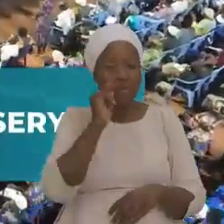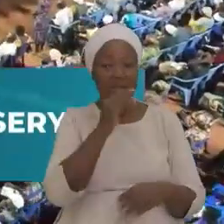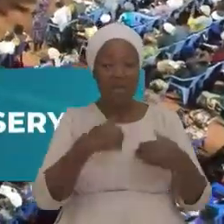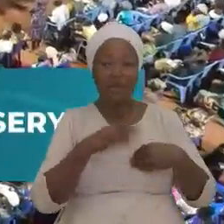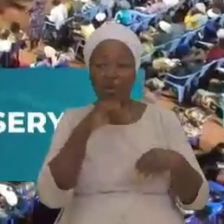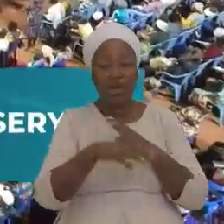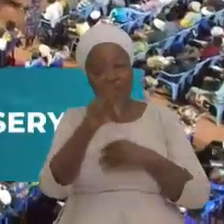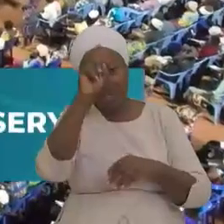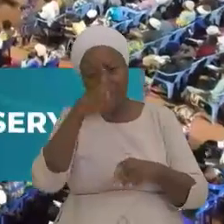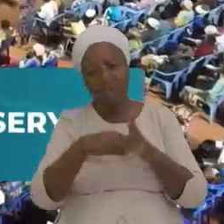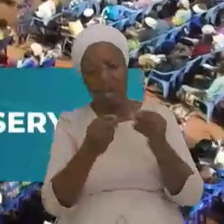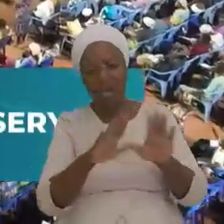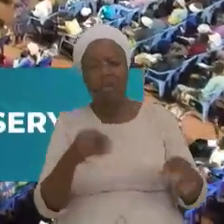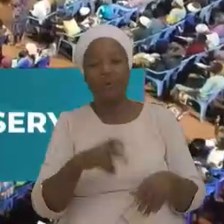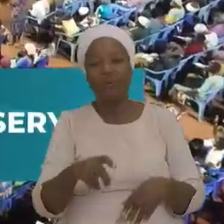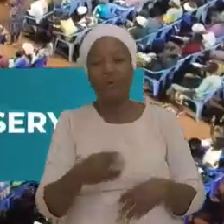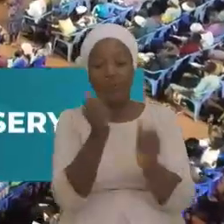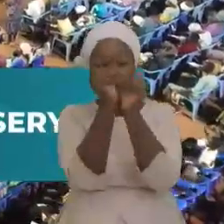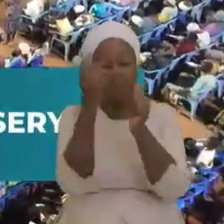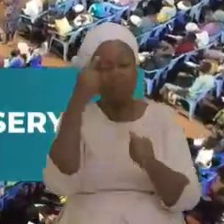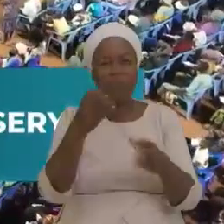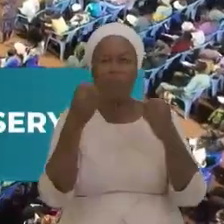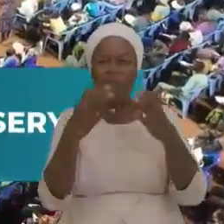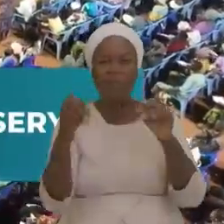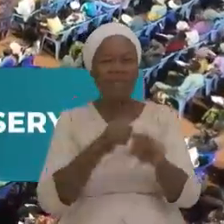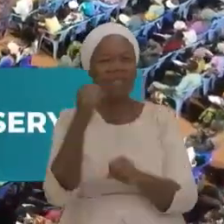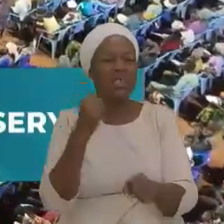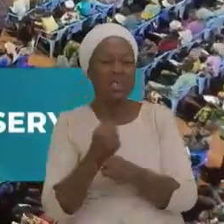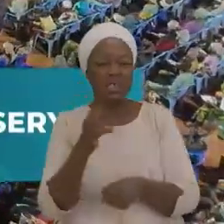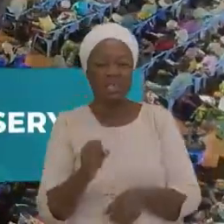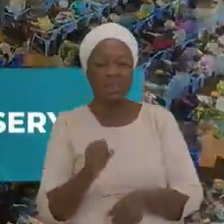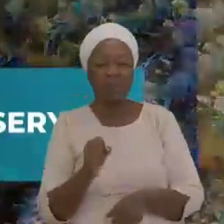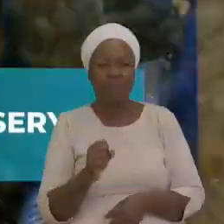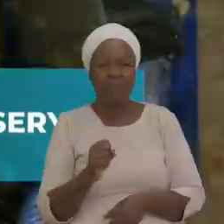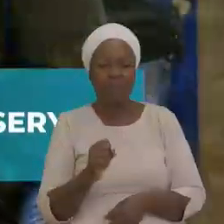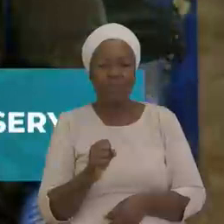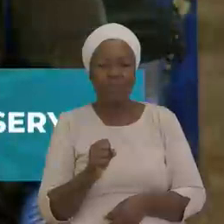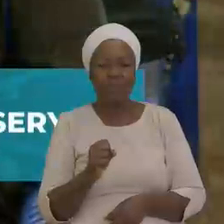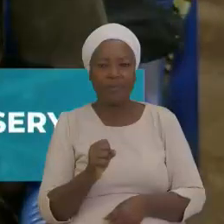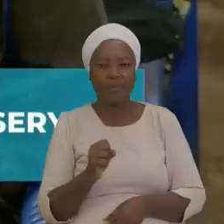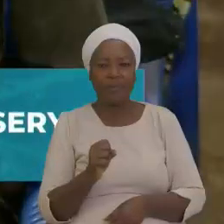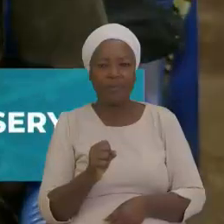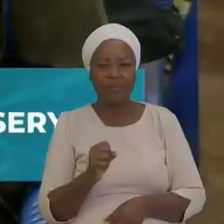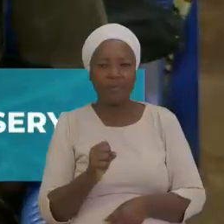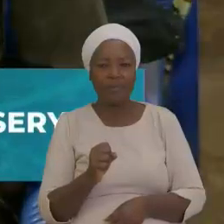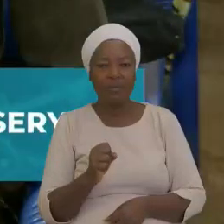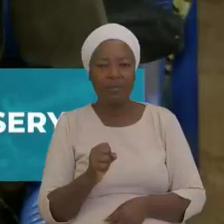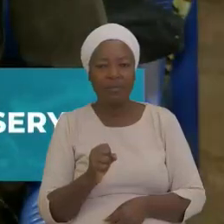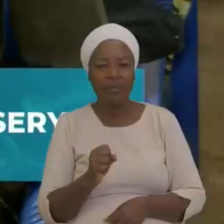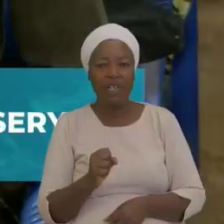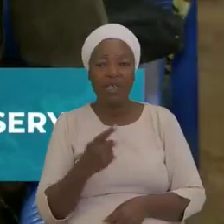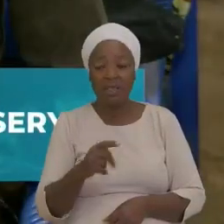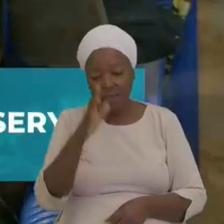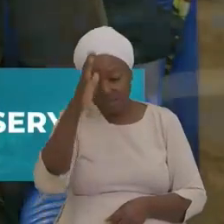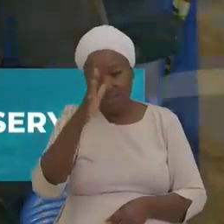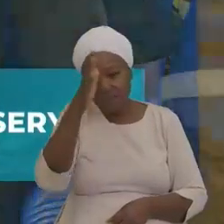of bondage for centuries. Their grandparents